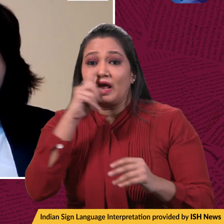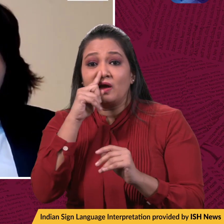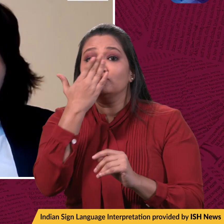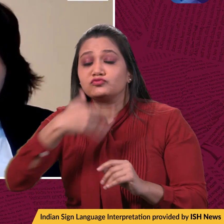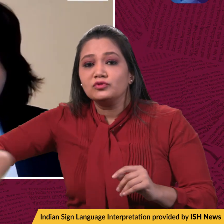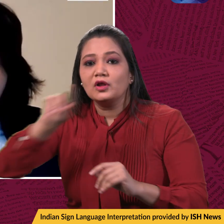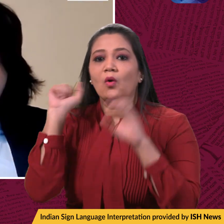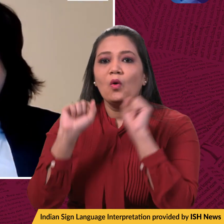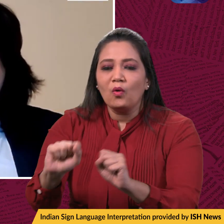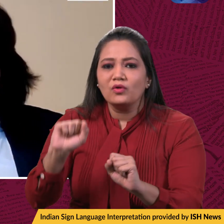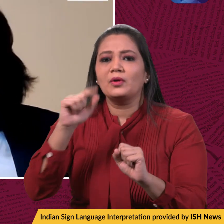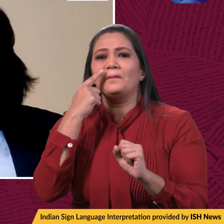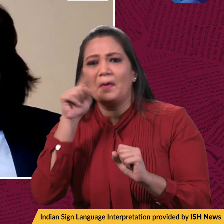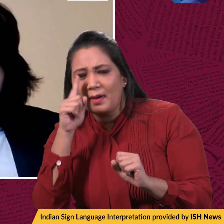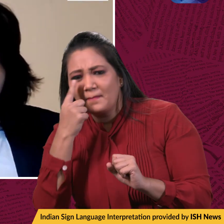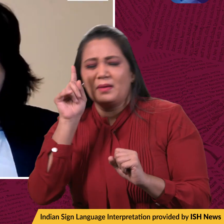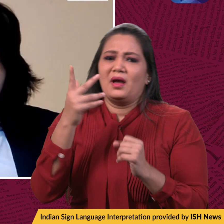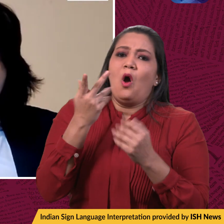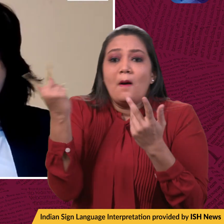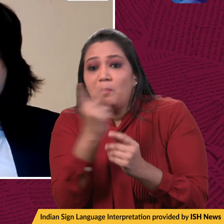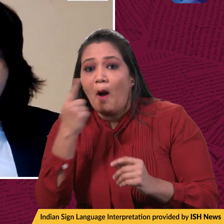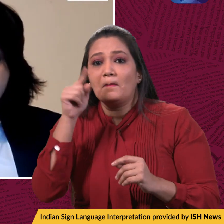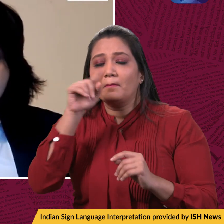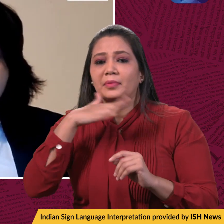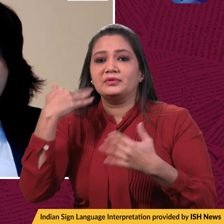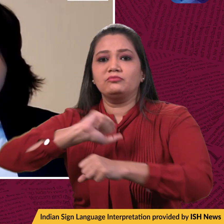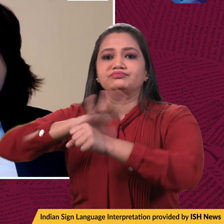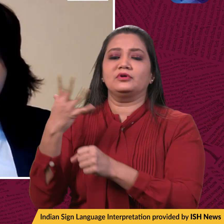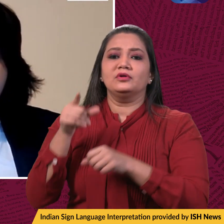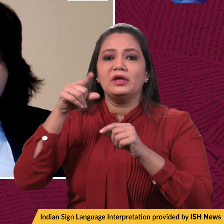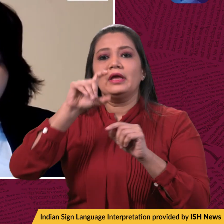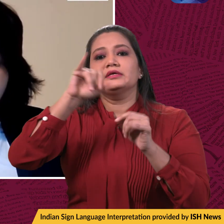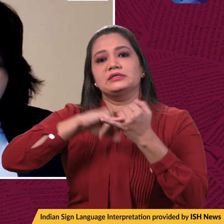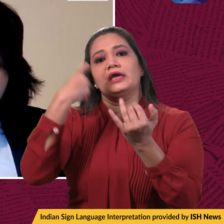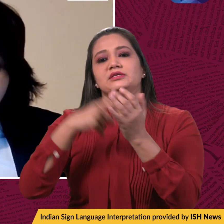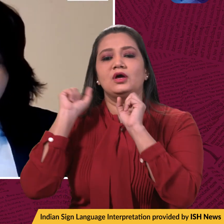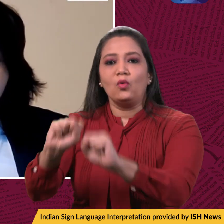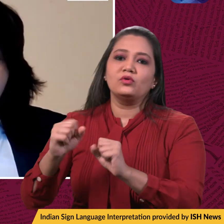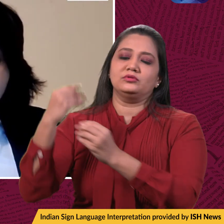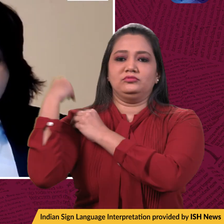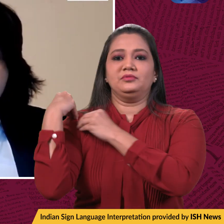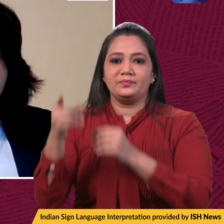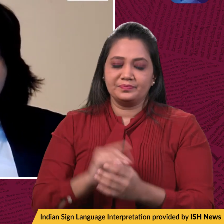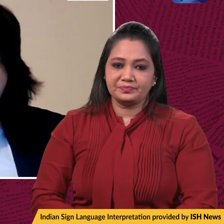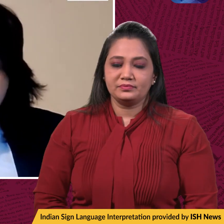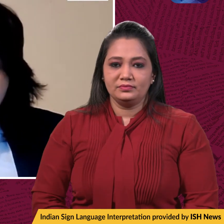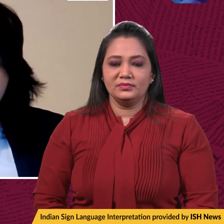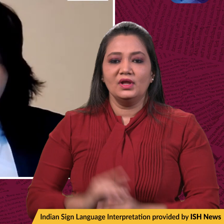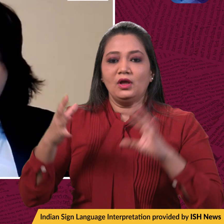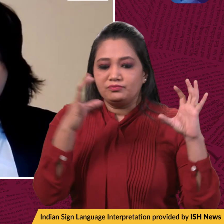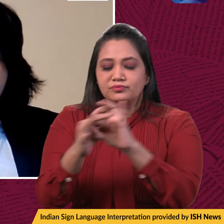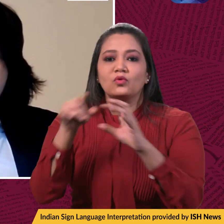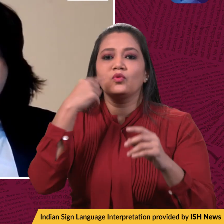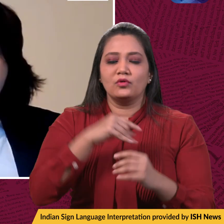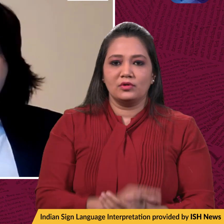children who've lost one or both parents to COVID. Now, it's a corporate social responsibility initiative. The initiative is a joint